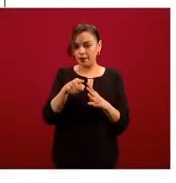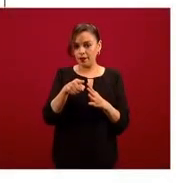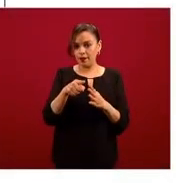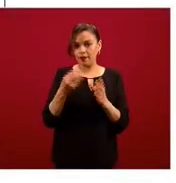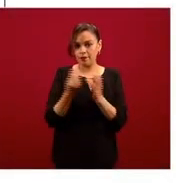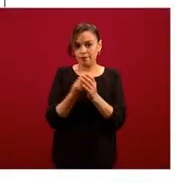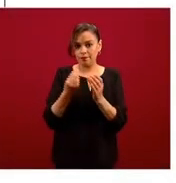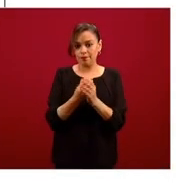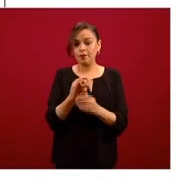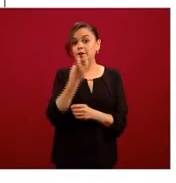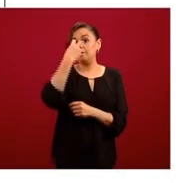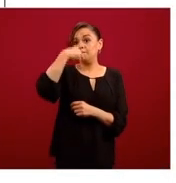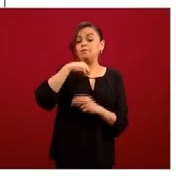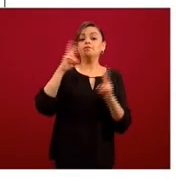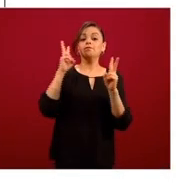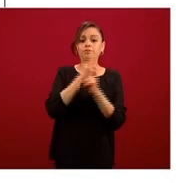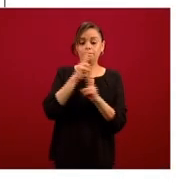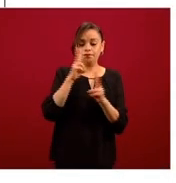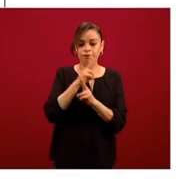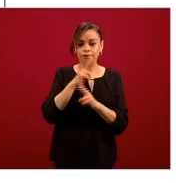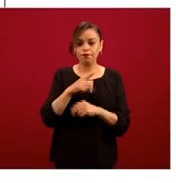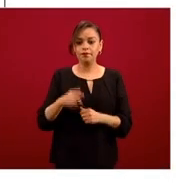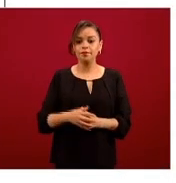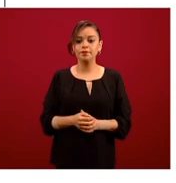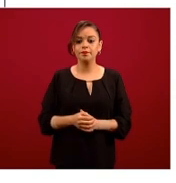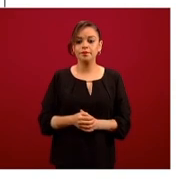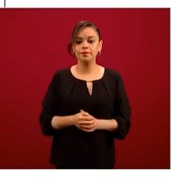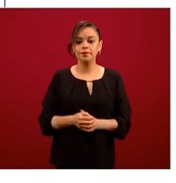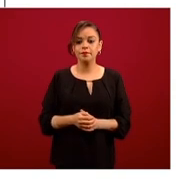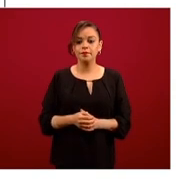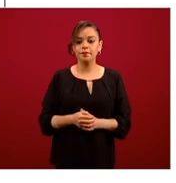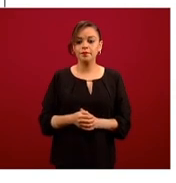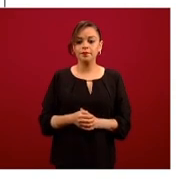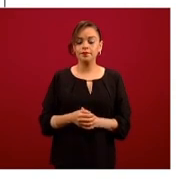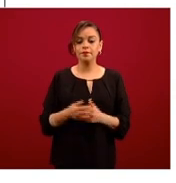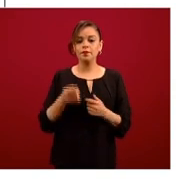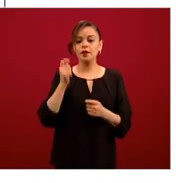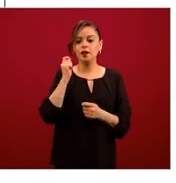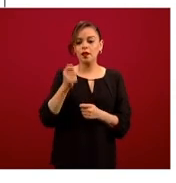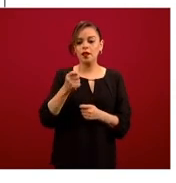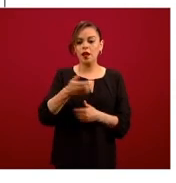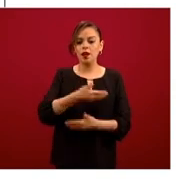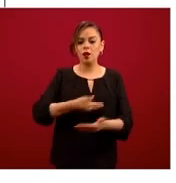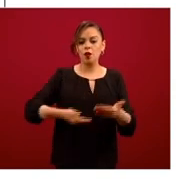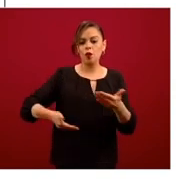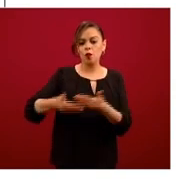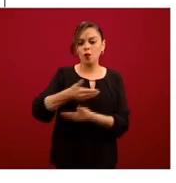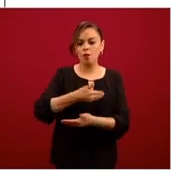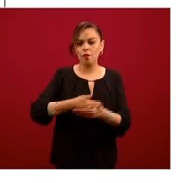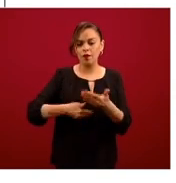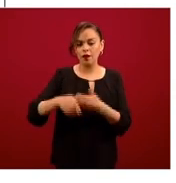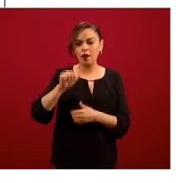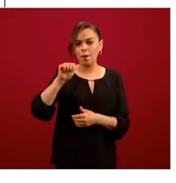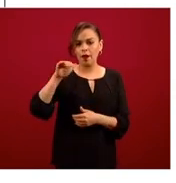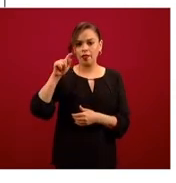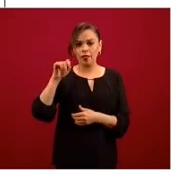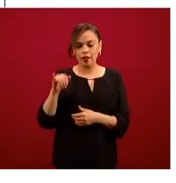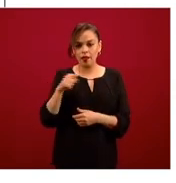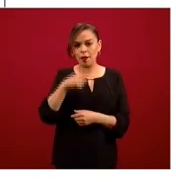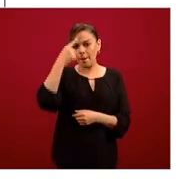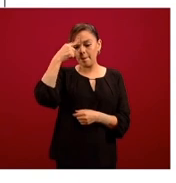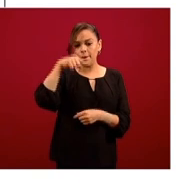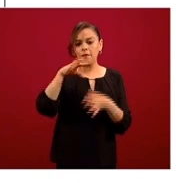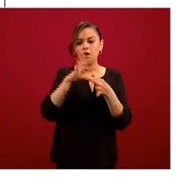highest quality and biomedical standards available. So there's 4 kinds of ventilators that we